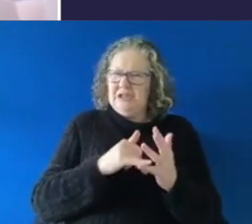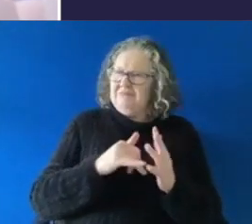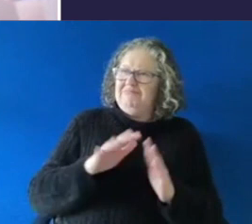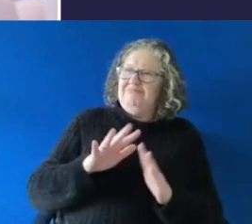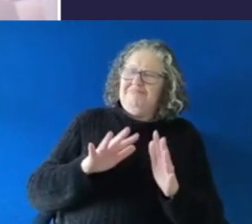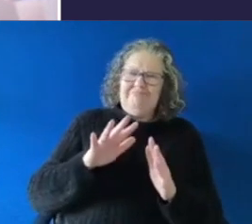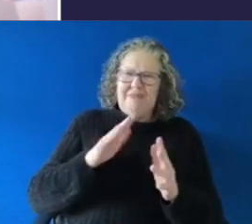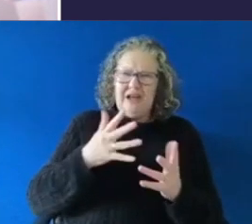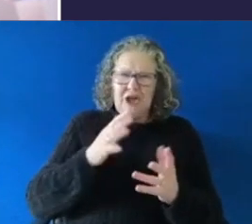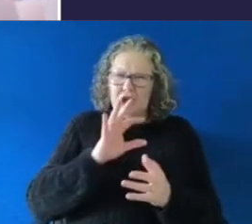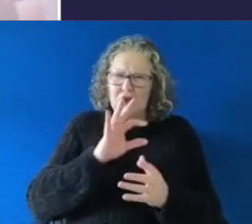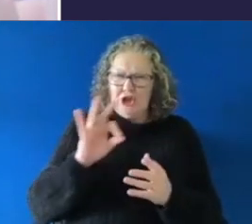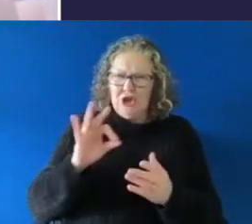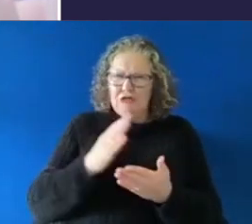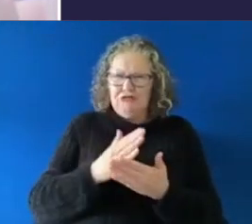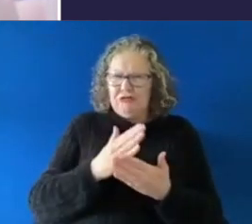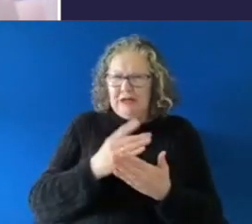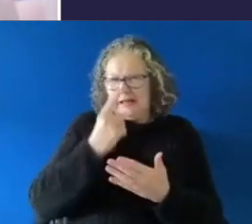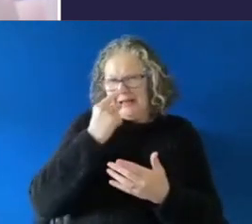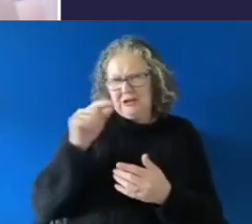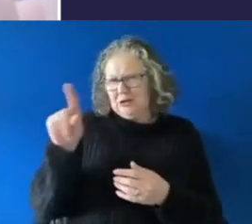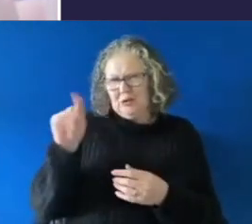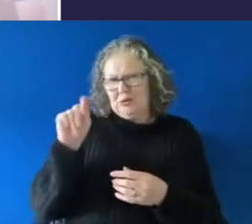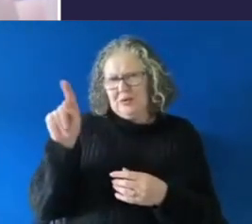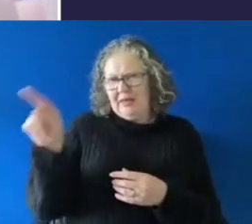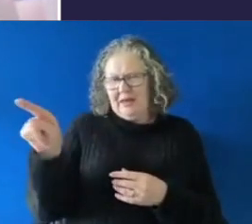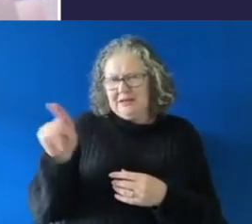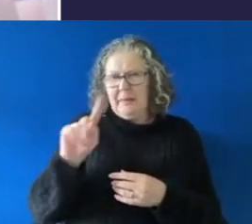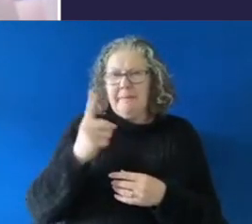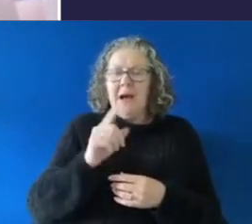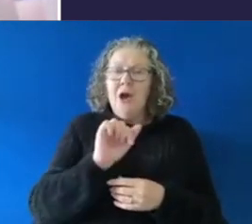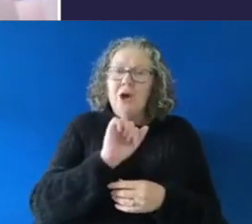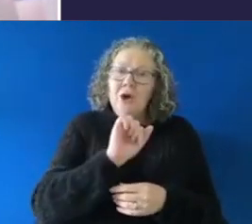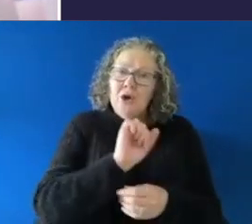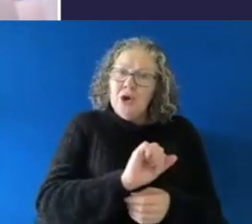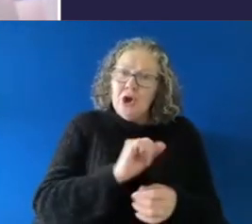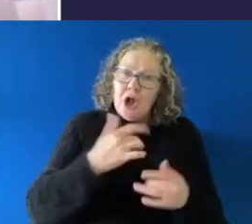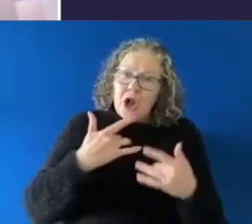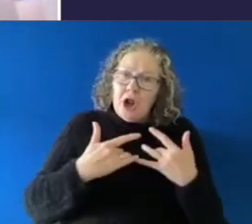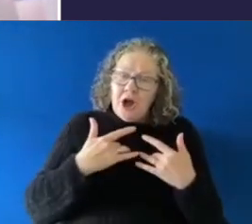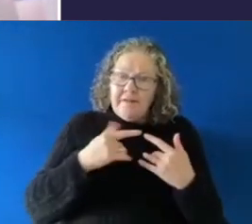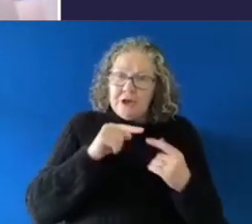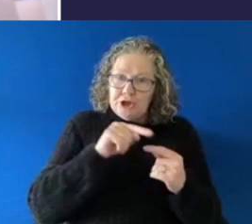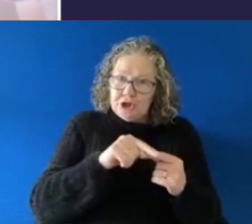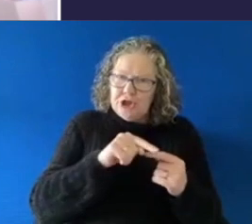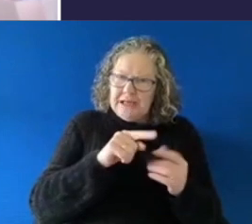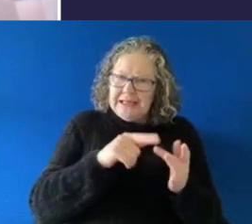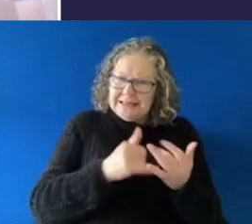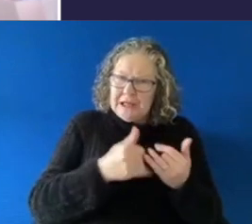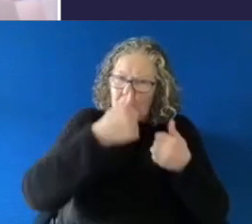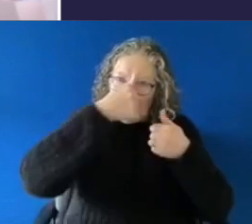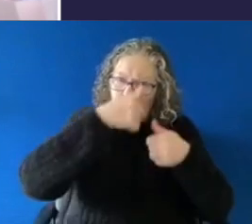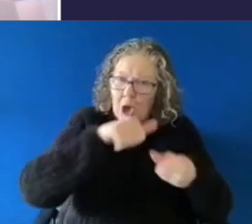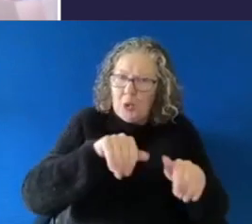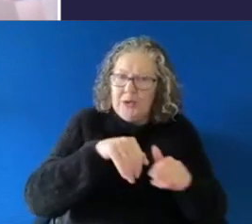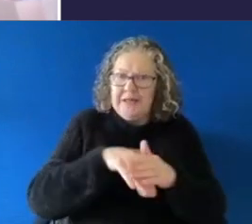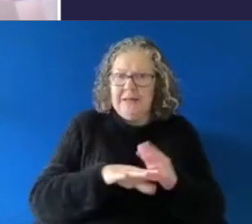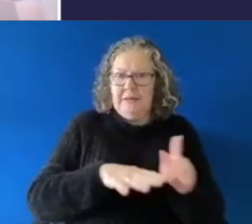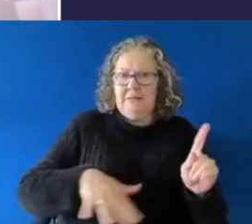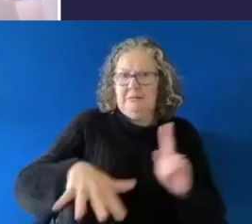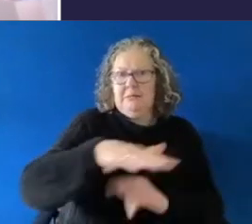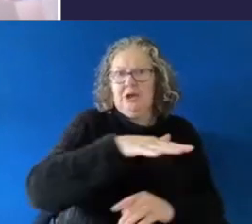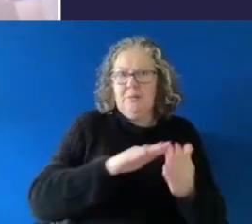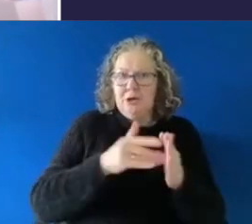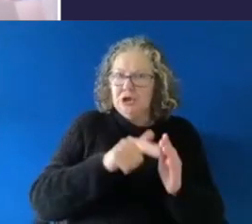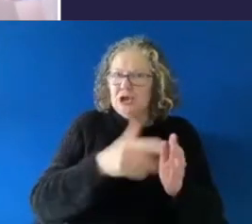And the thing about Jessica's life is that she is known in this community. She has walked her community